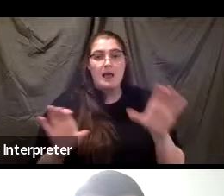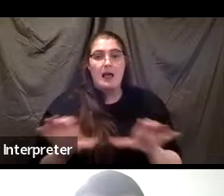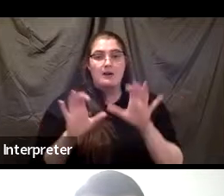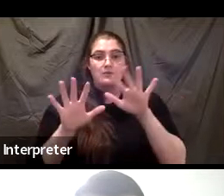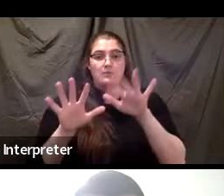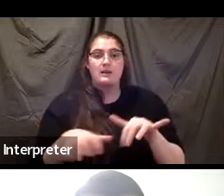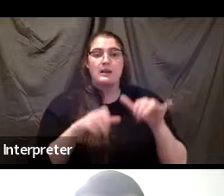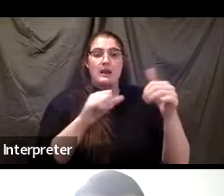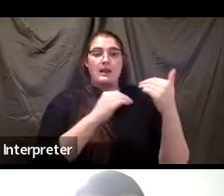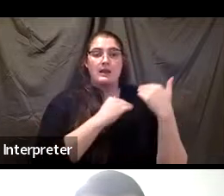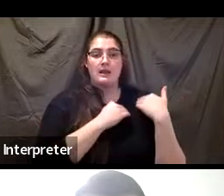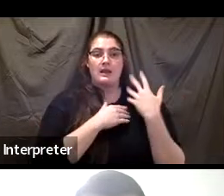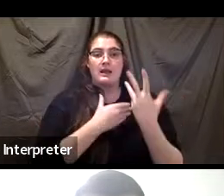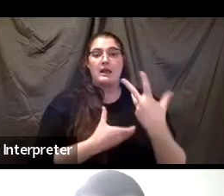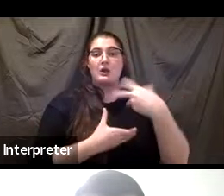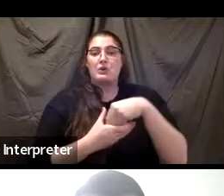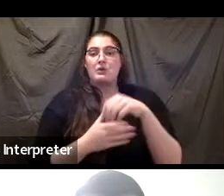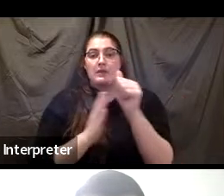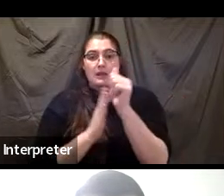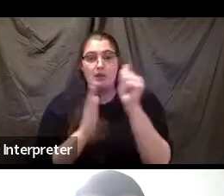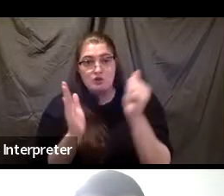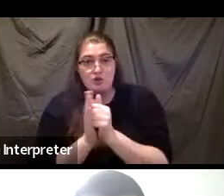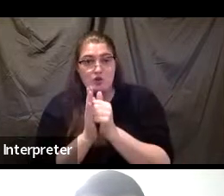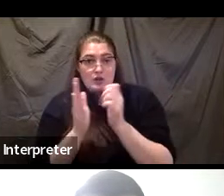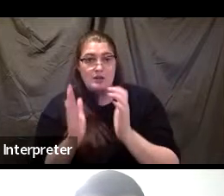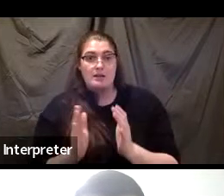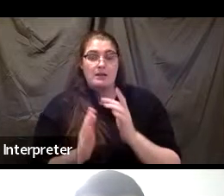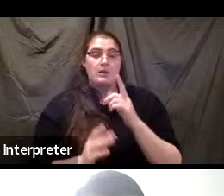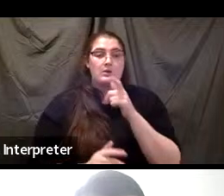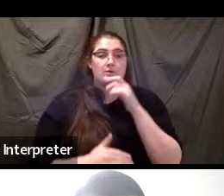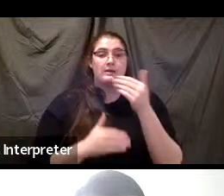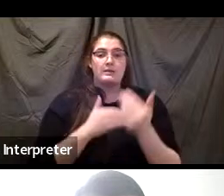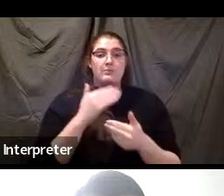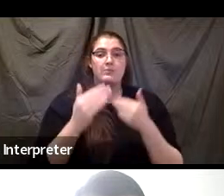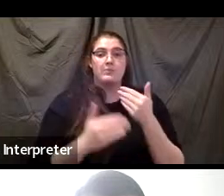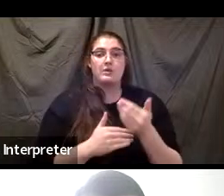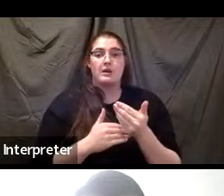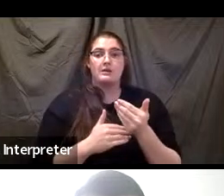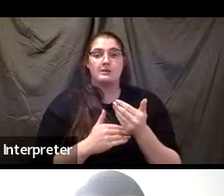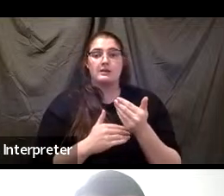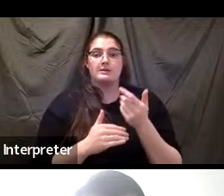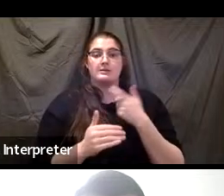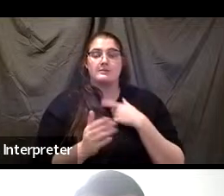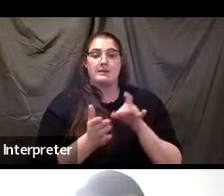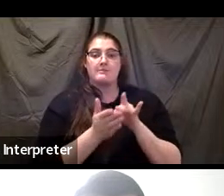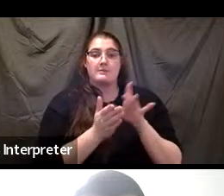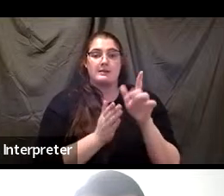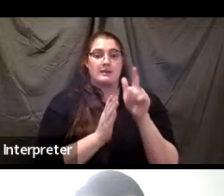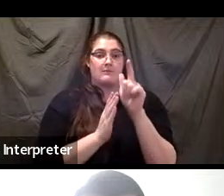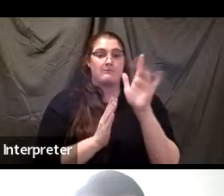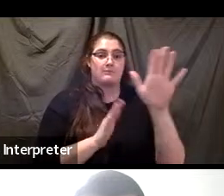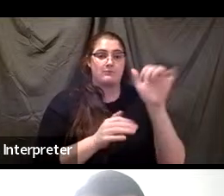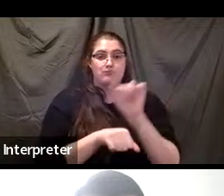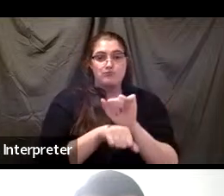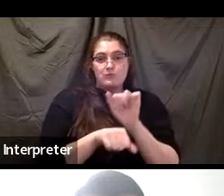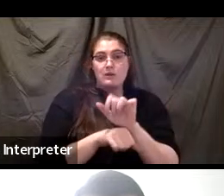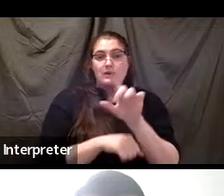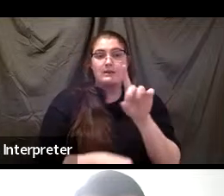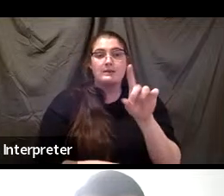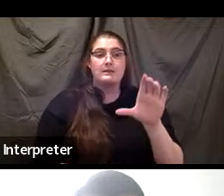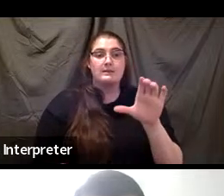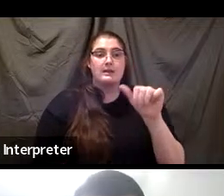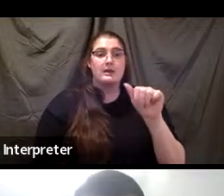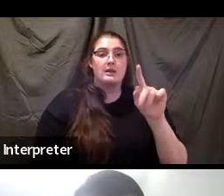accountable, including the attorney who is in the process of being disbarred. So the DC auditor says